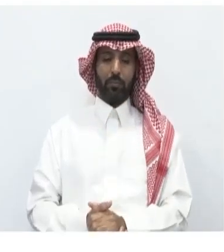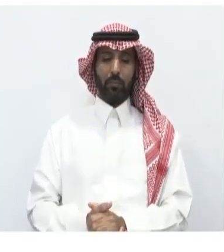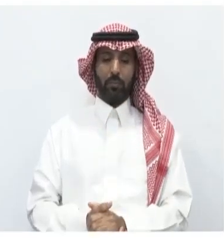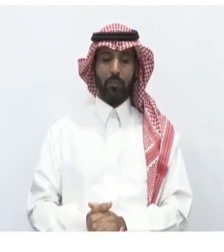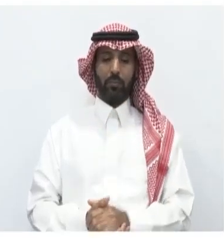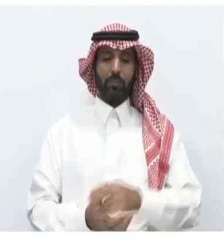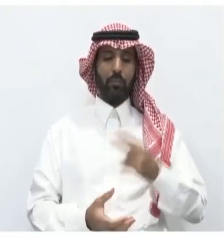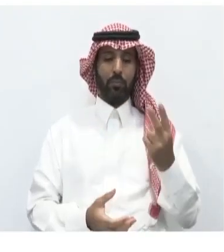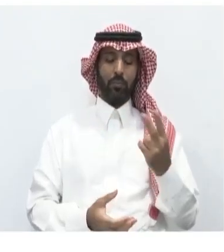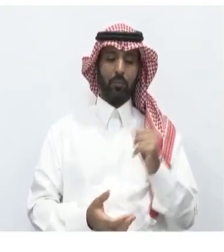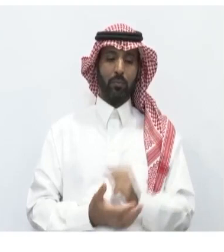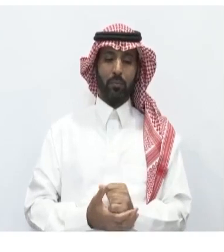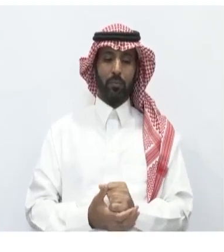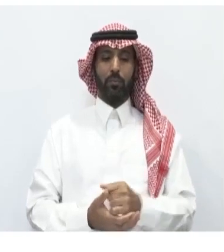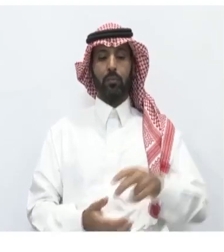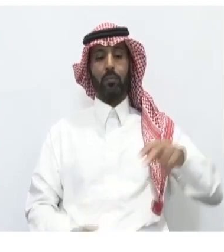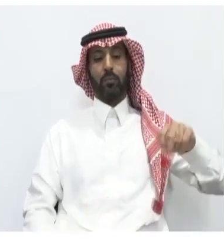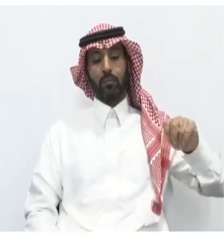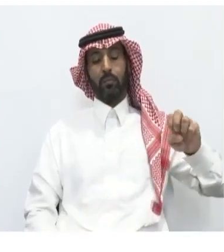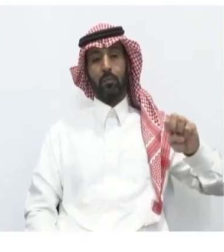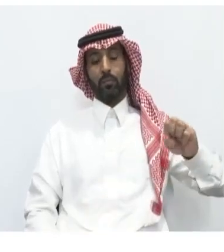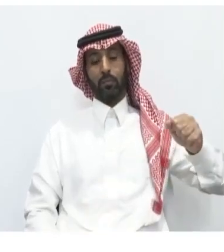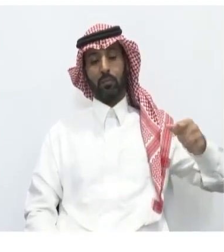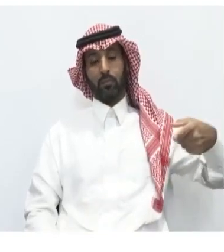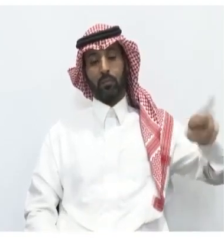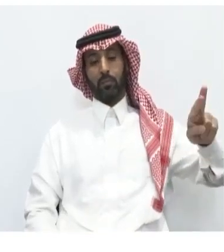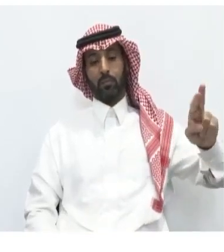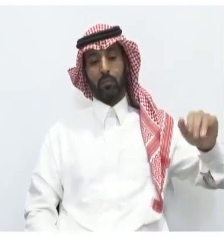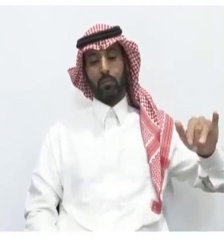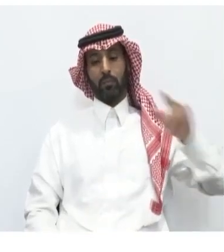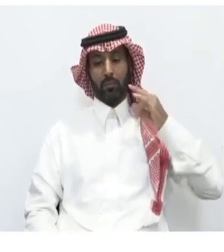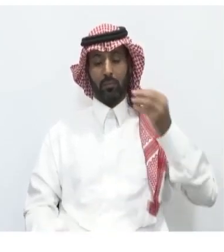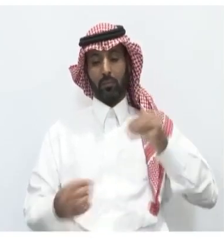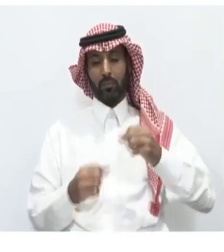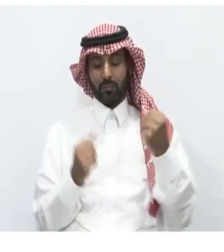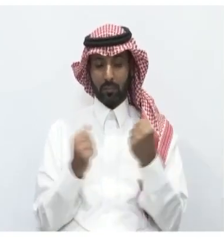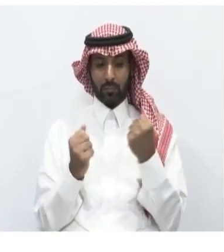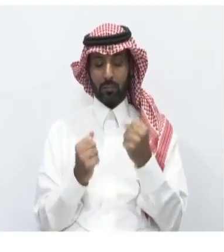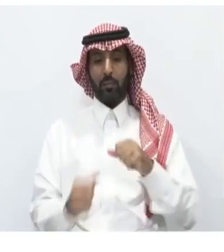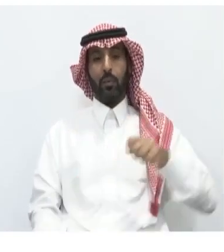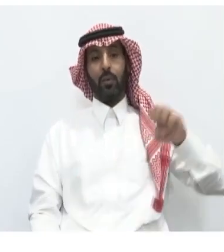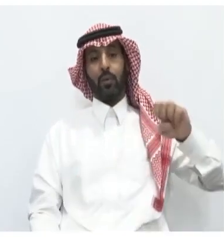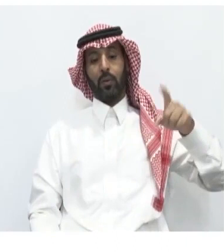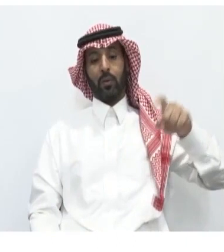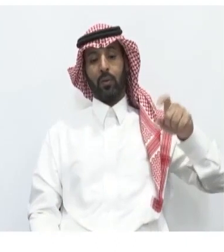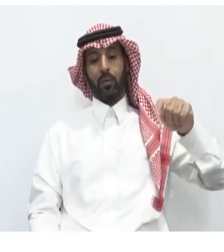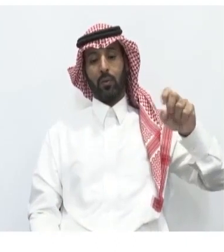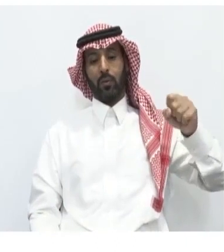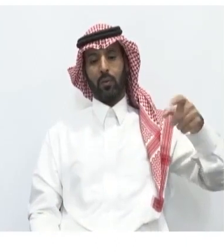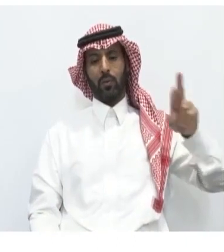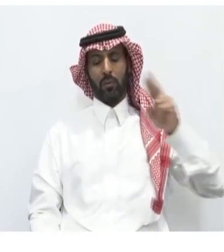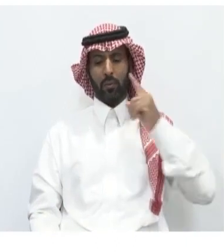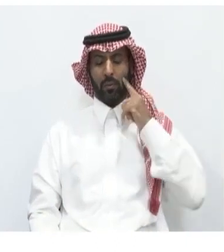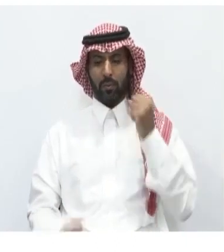Number two, it is nearly or it is extremely cold in the winter in Finland, people need